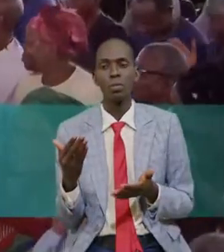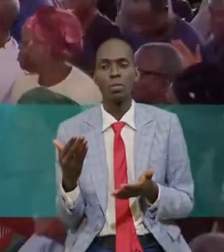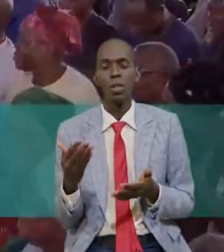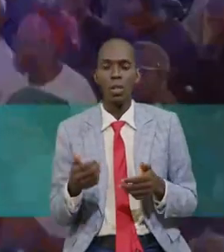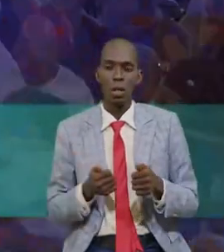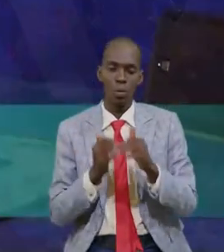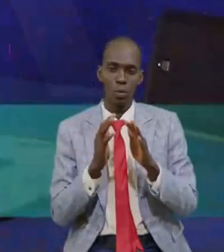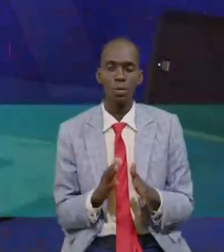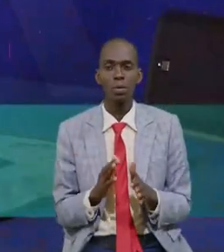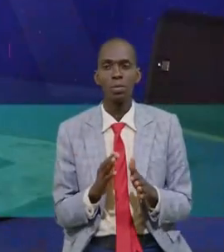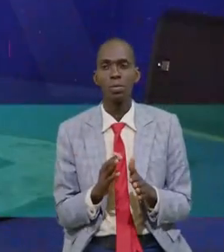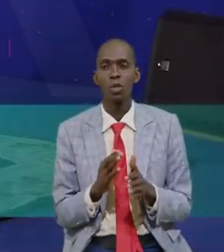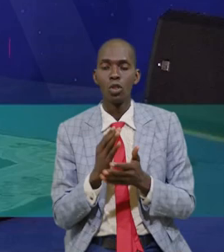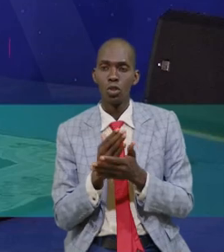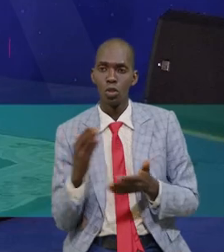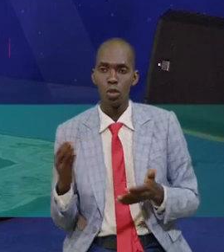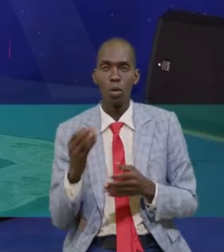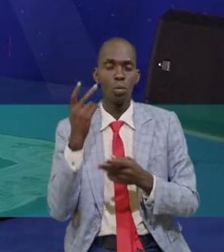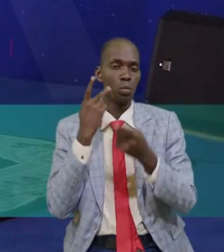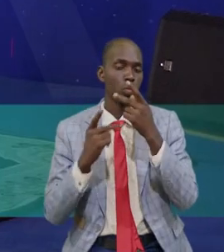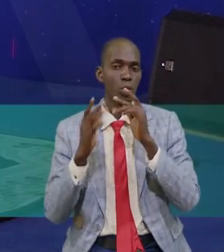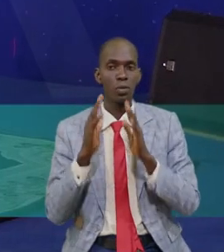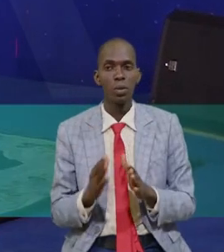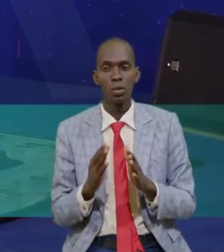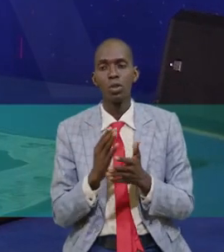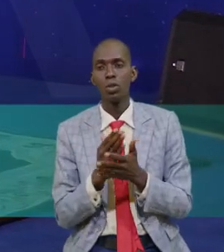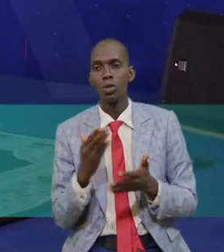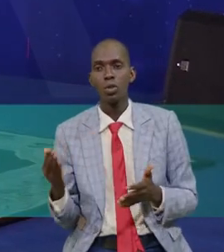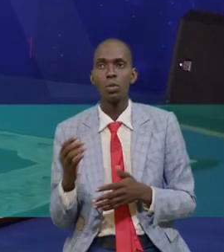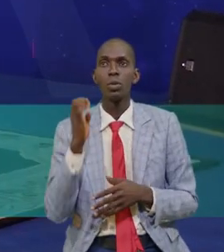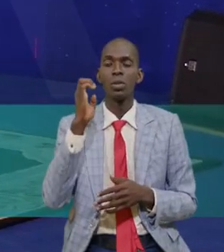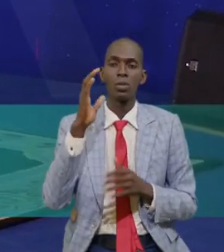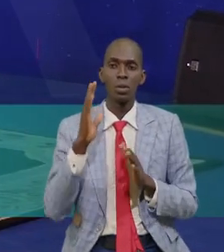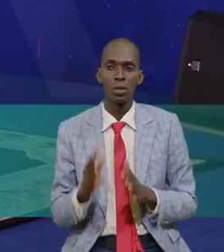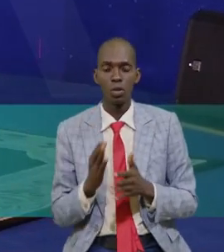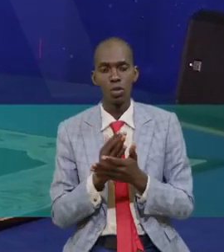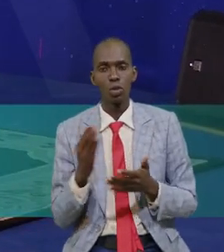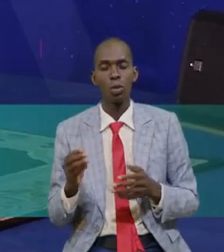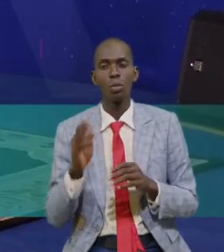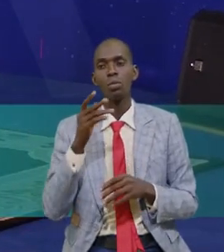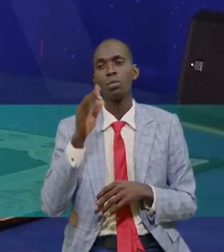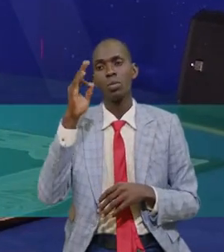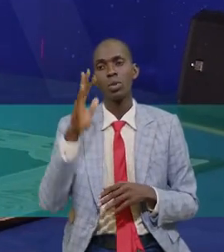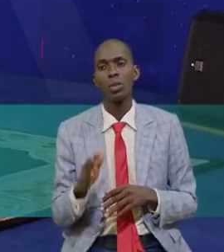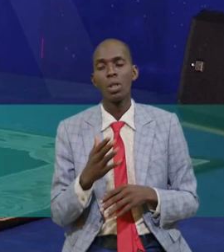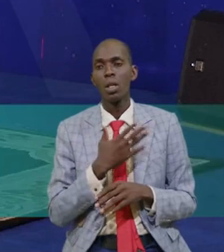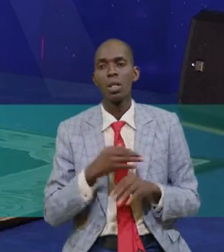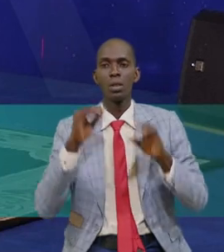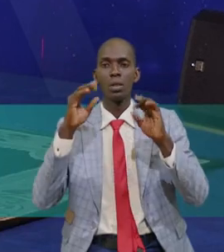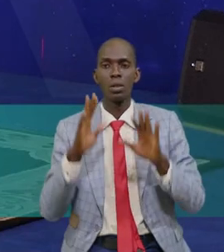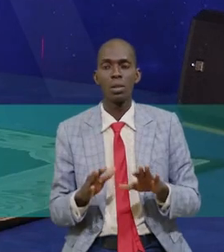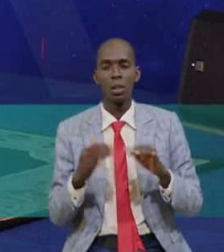apostles, some prophets, some evangelists, some pastors and teachers.